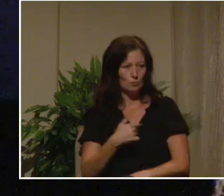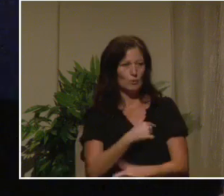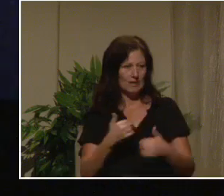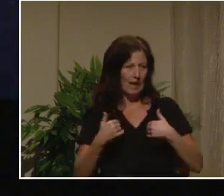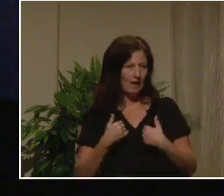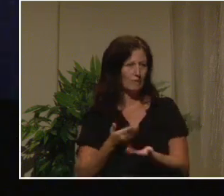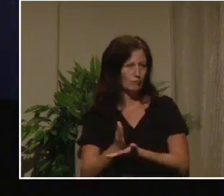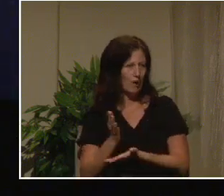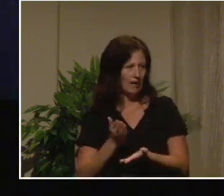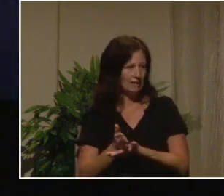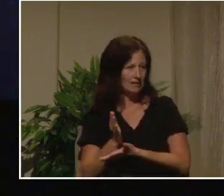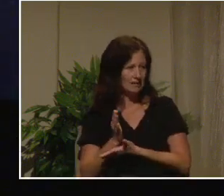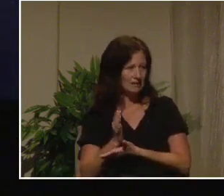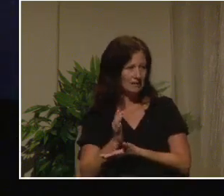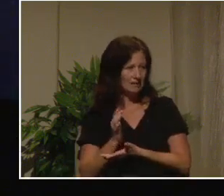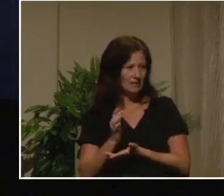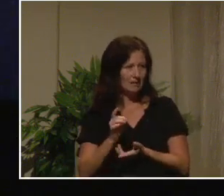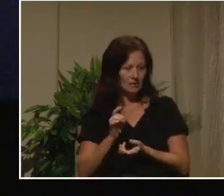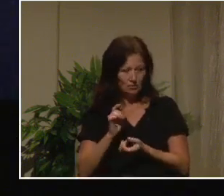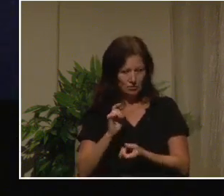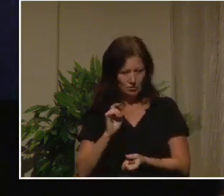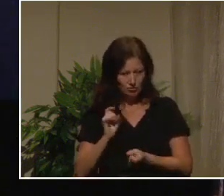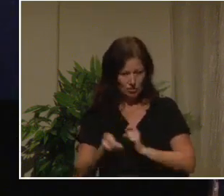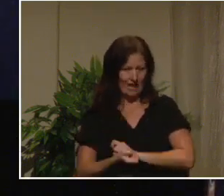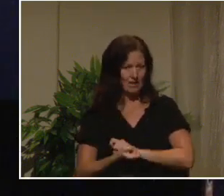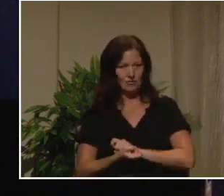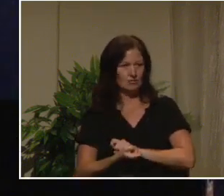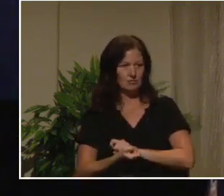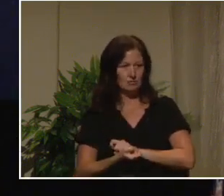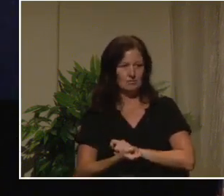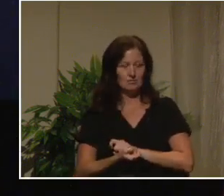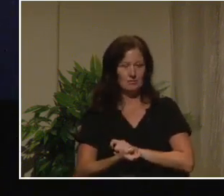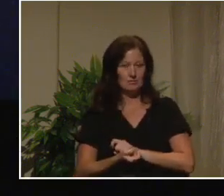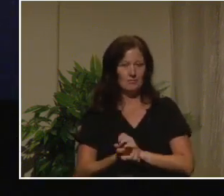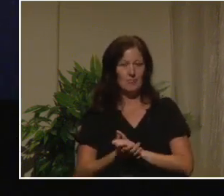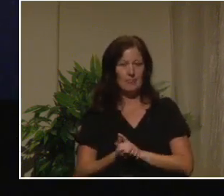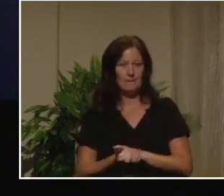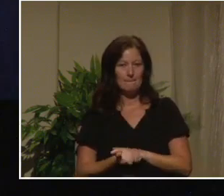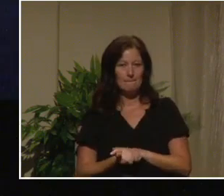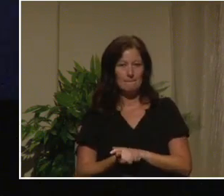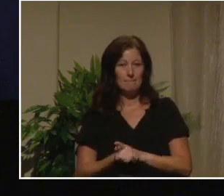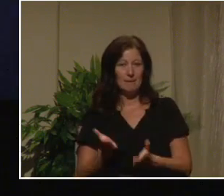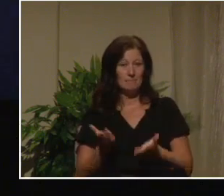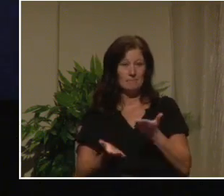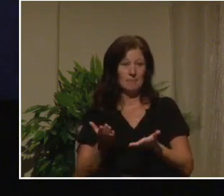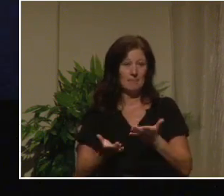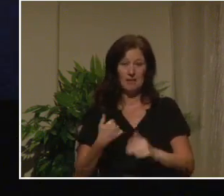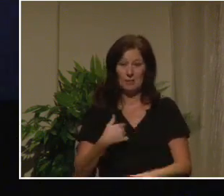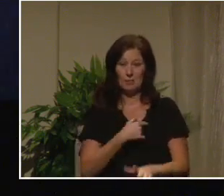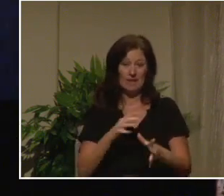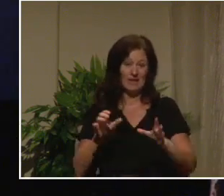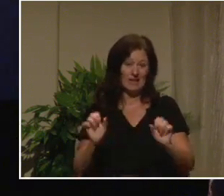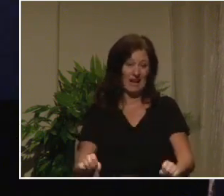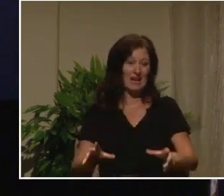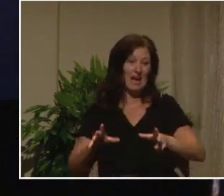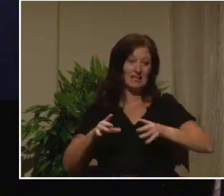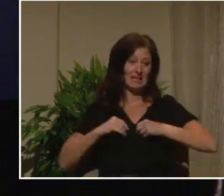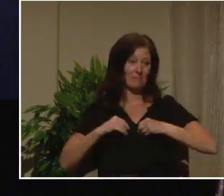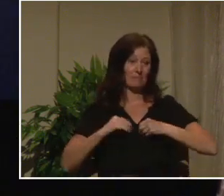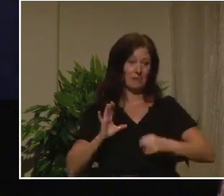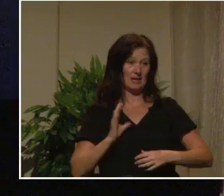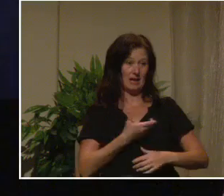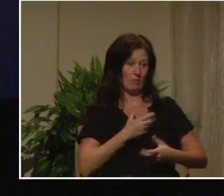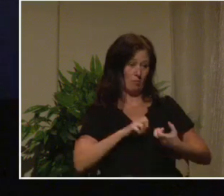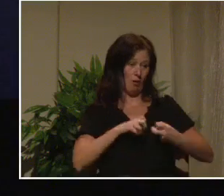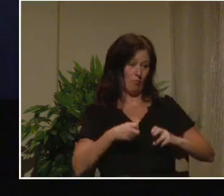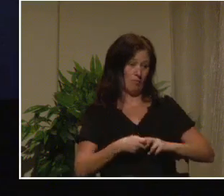and everything changes about how we think how our problems. We come to a place where we could even endure our problems. If this is what God wills, maybe